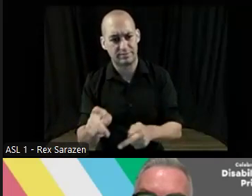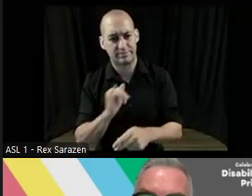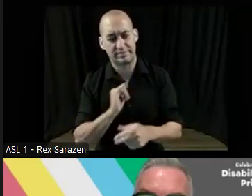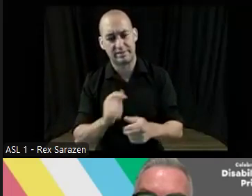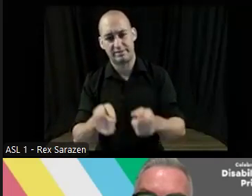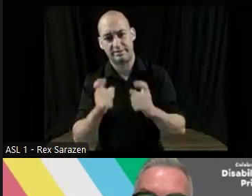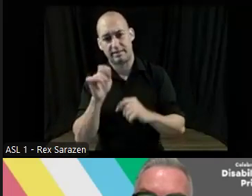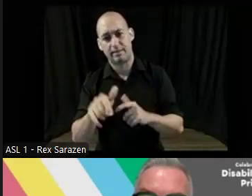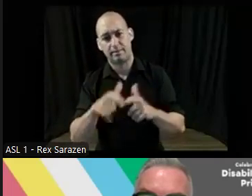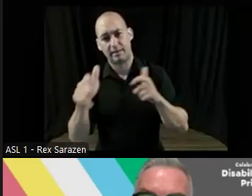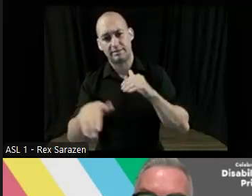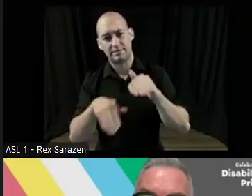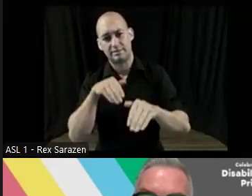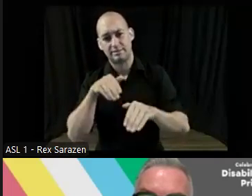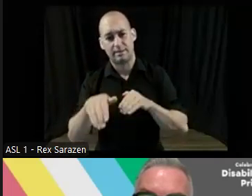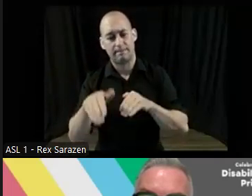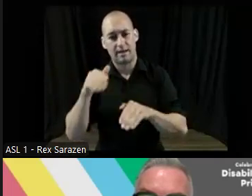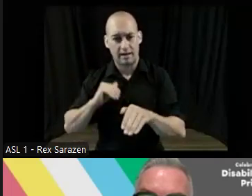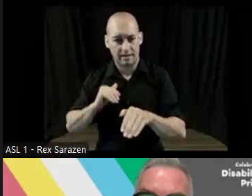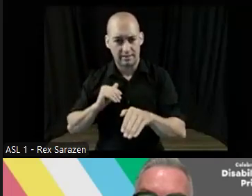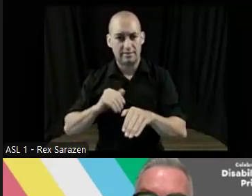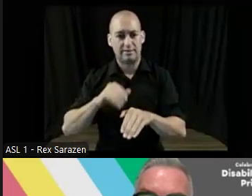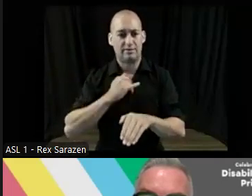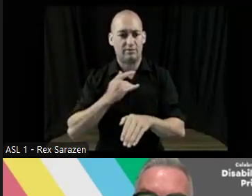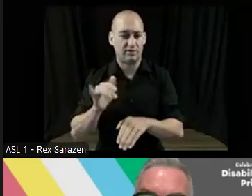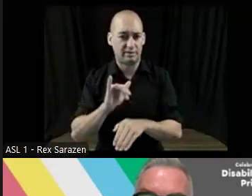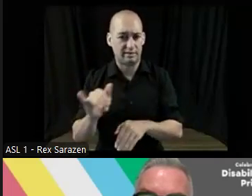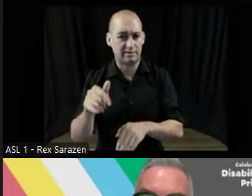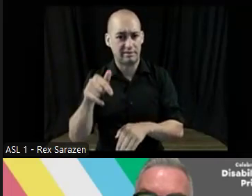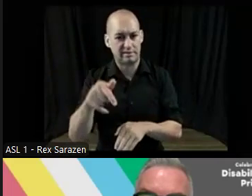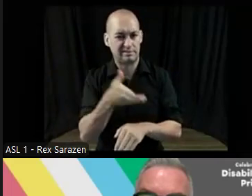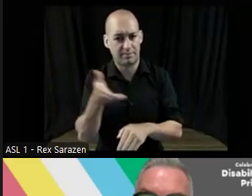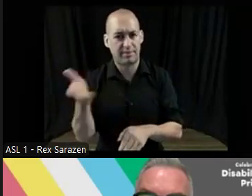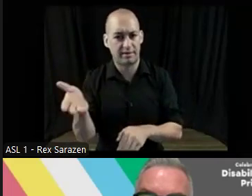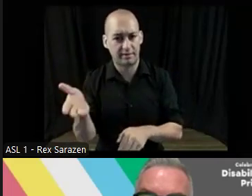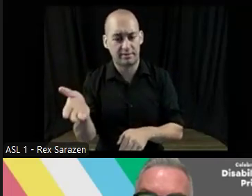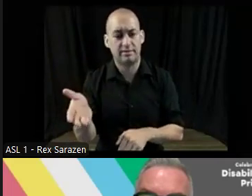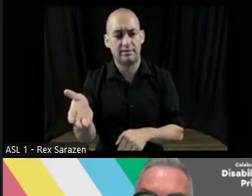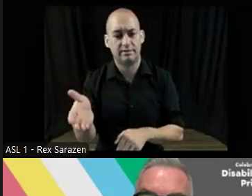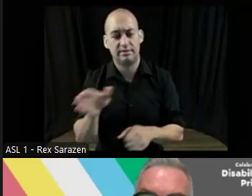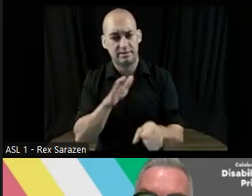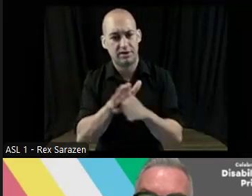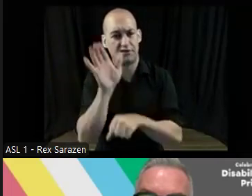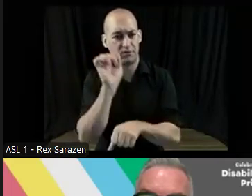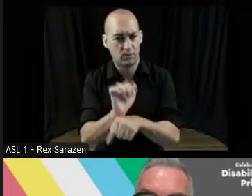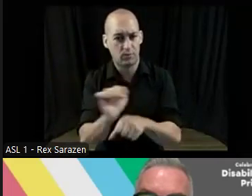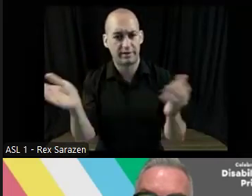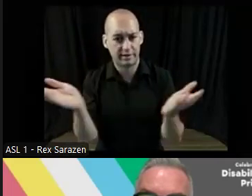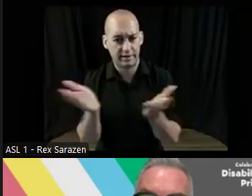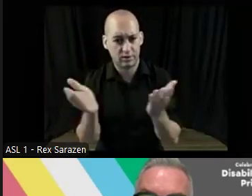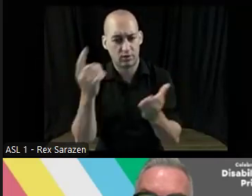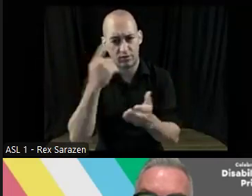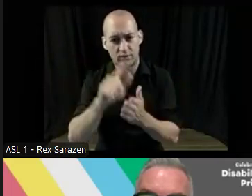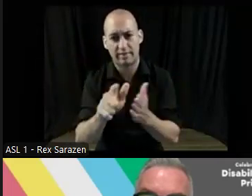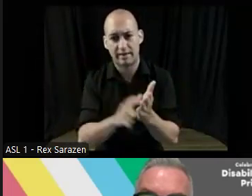back, it feels like this is something that there's enough work here for the legal